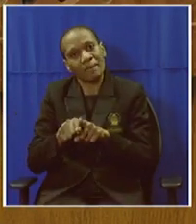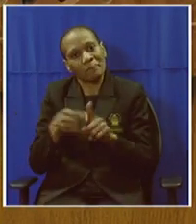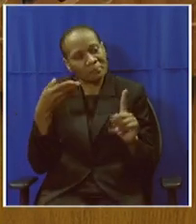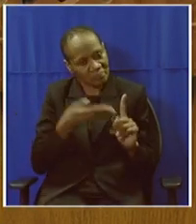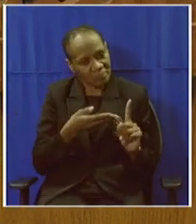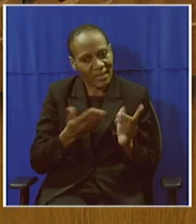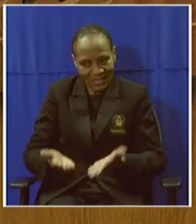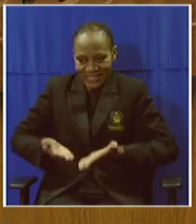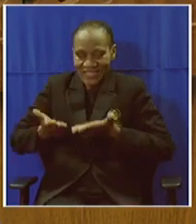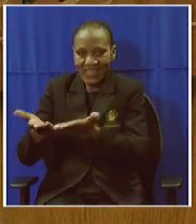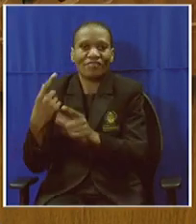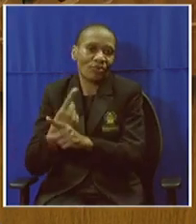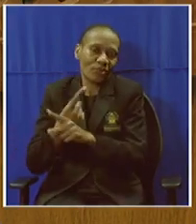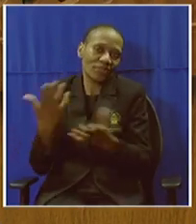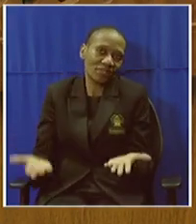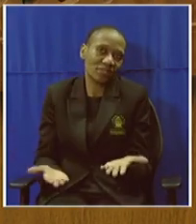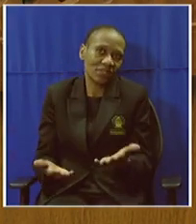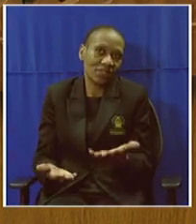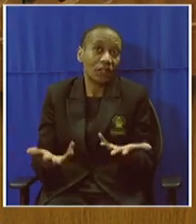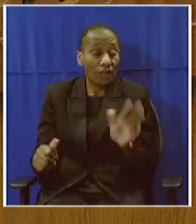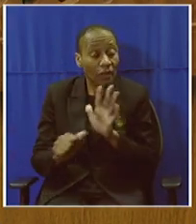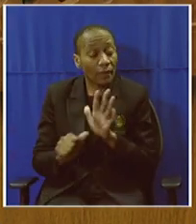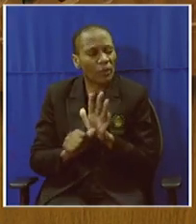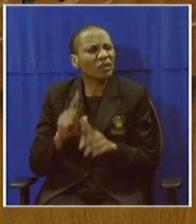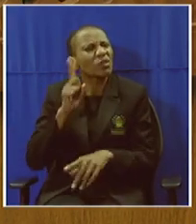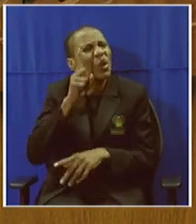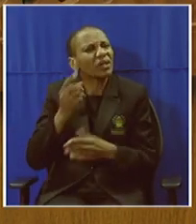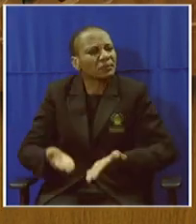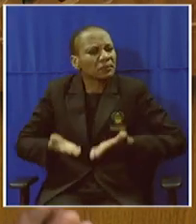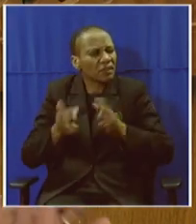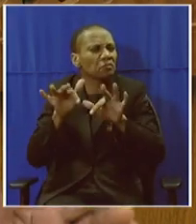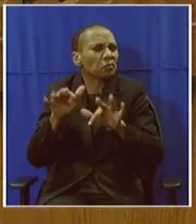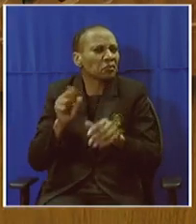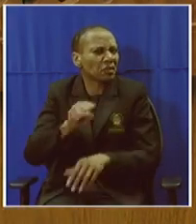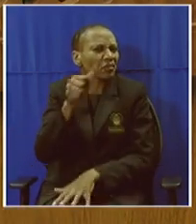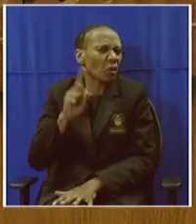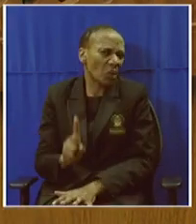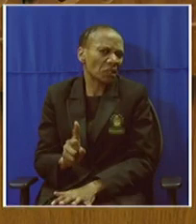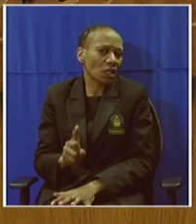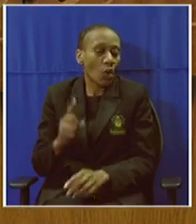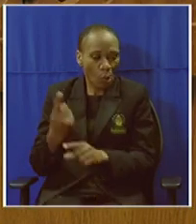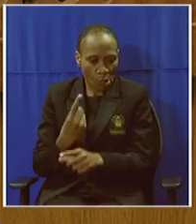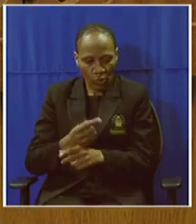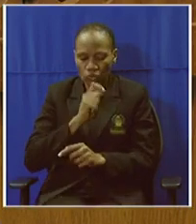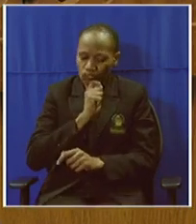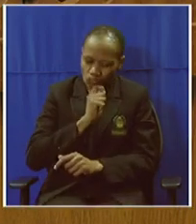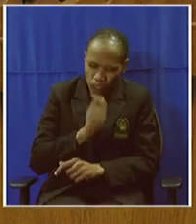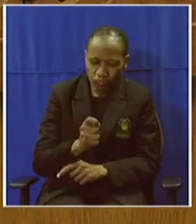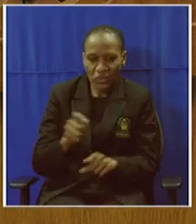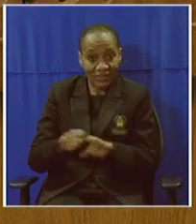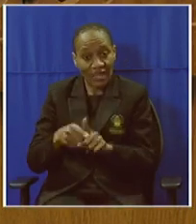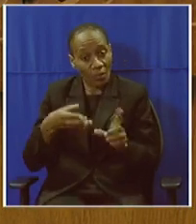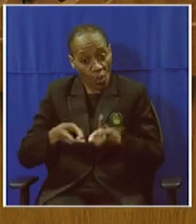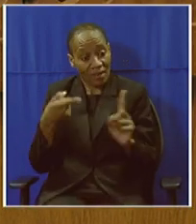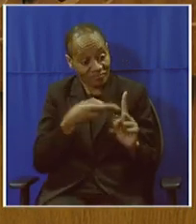servant leadership. The importance of serving the people of South Africa with integrity and honesty like Ms. Hlongwa